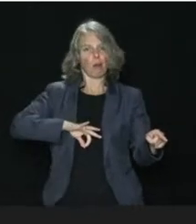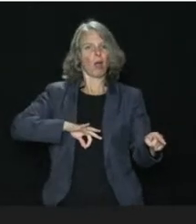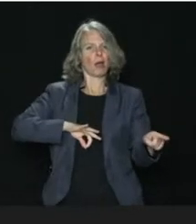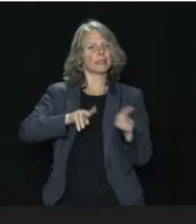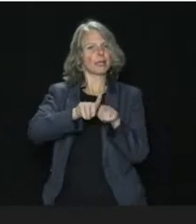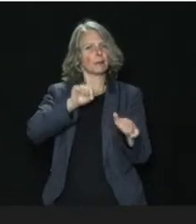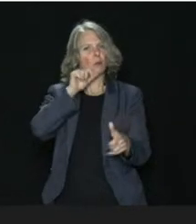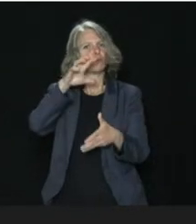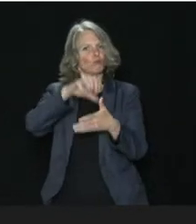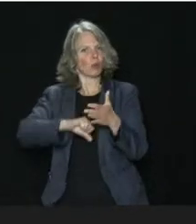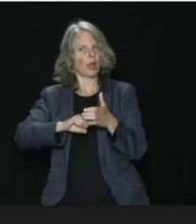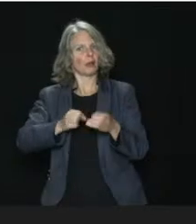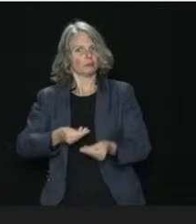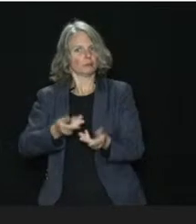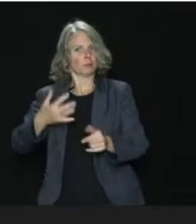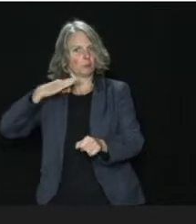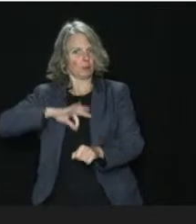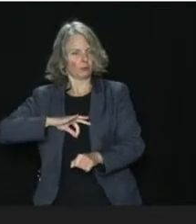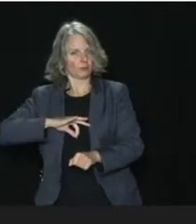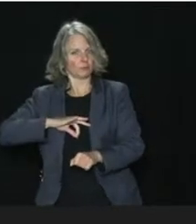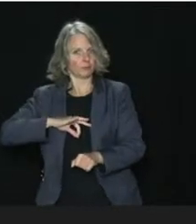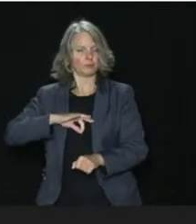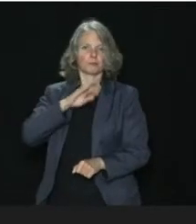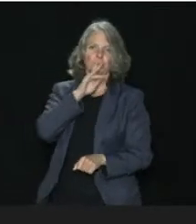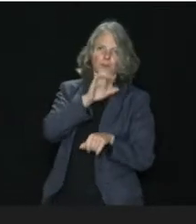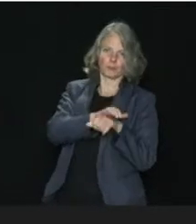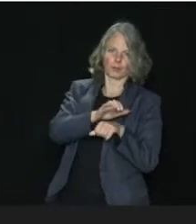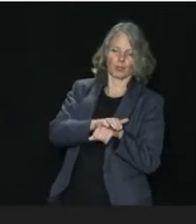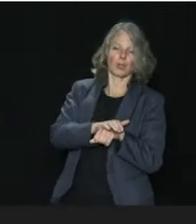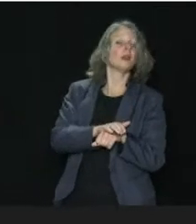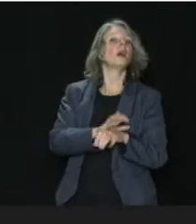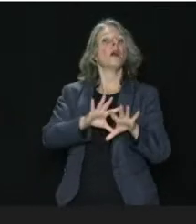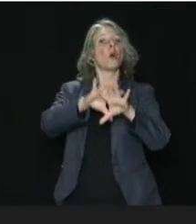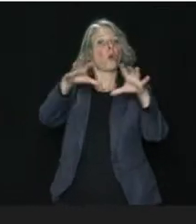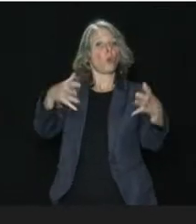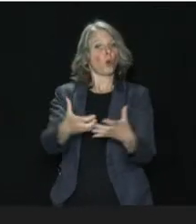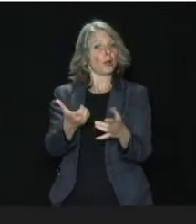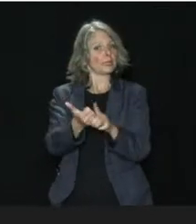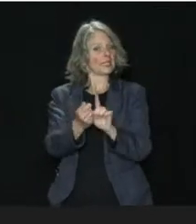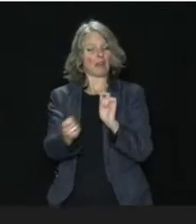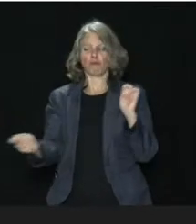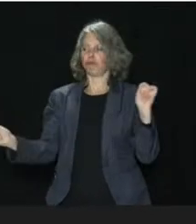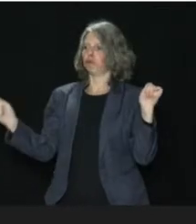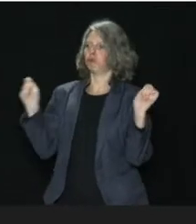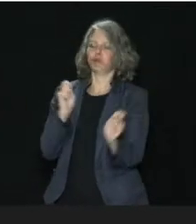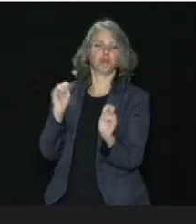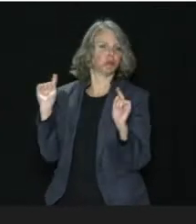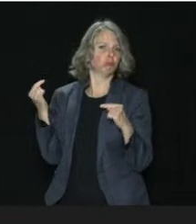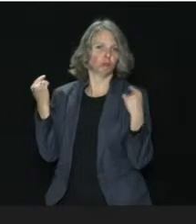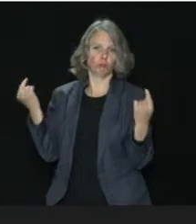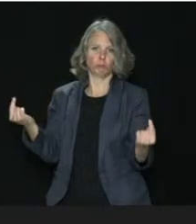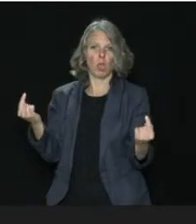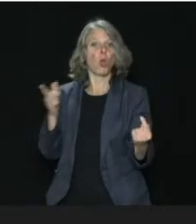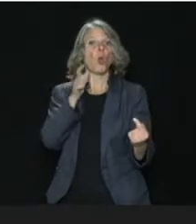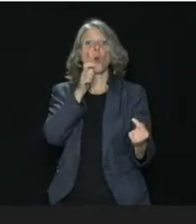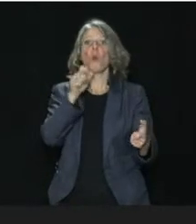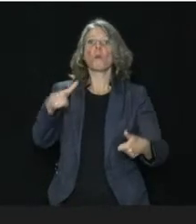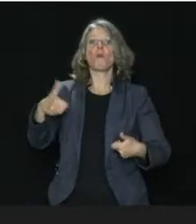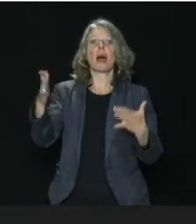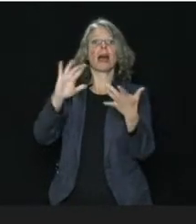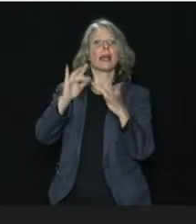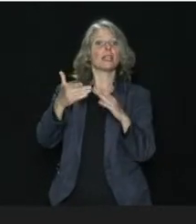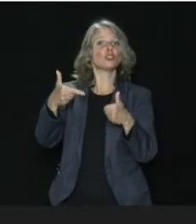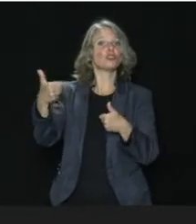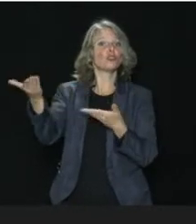Recognize that the world is changing, and the presence of online giants that haven't paid their fair share of taxes